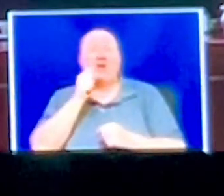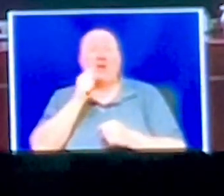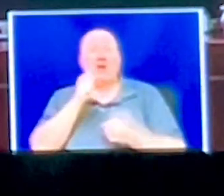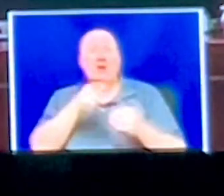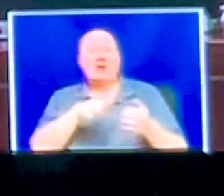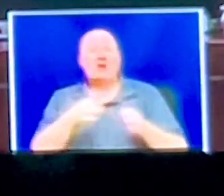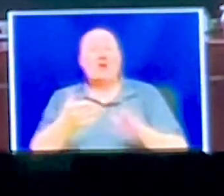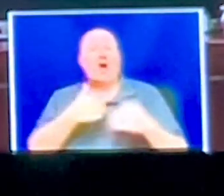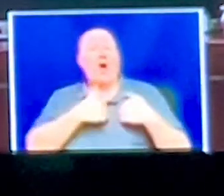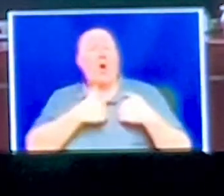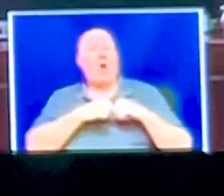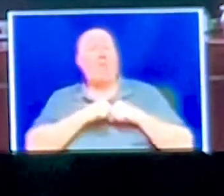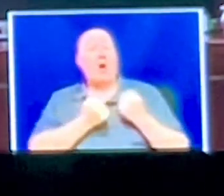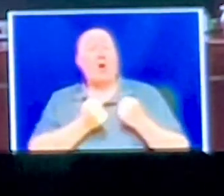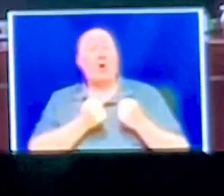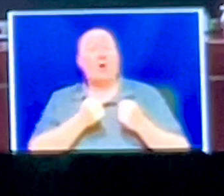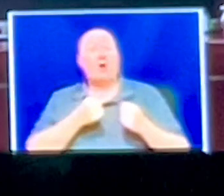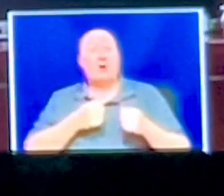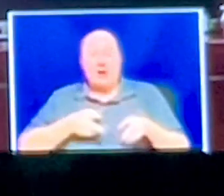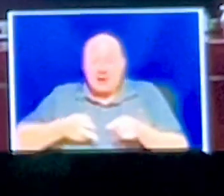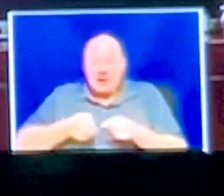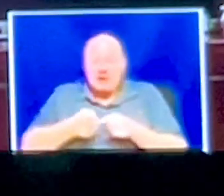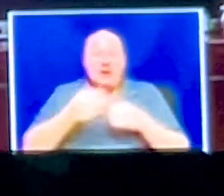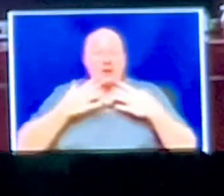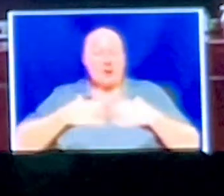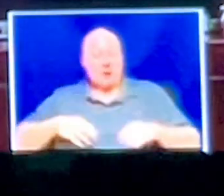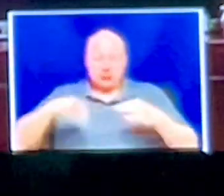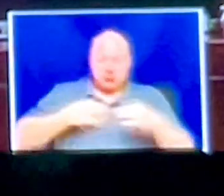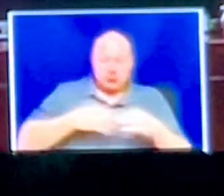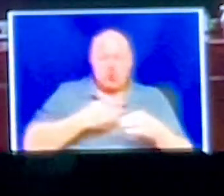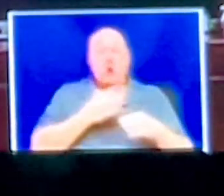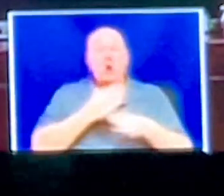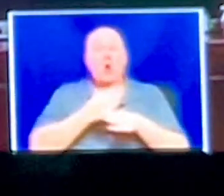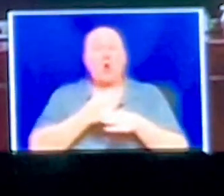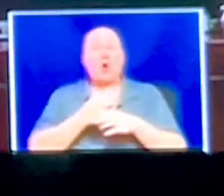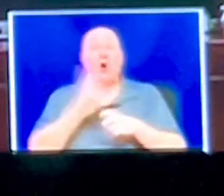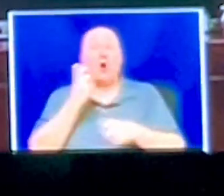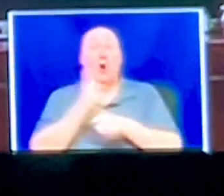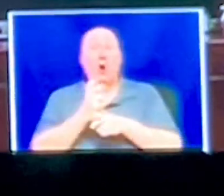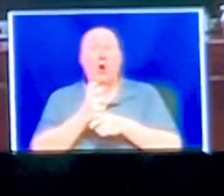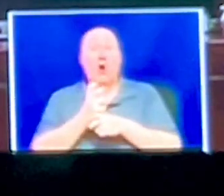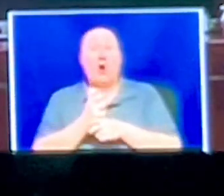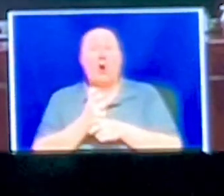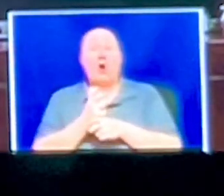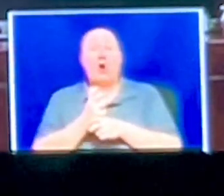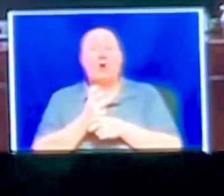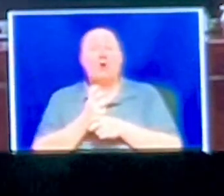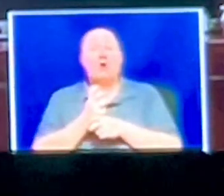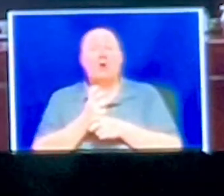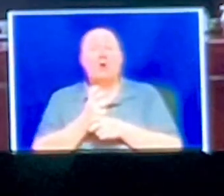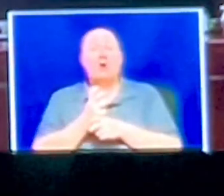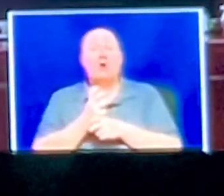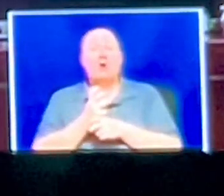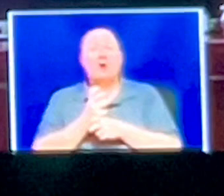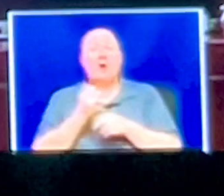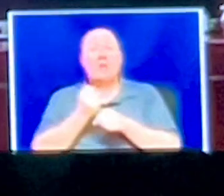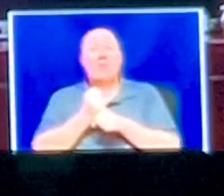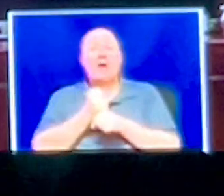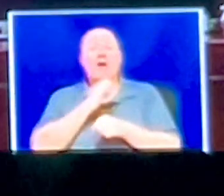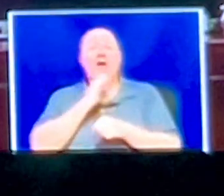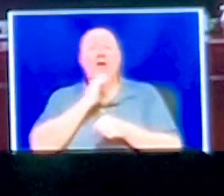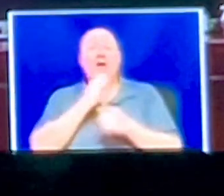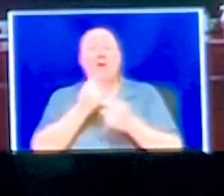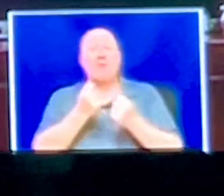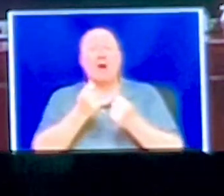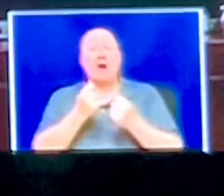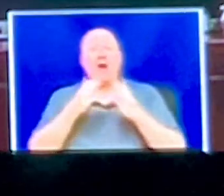heart. He was a tailor, and he had worked very hard, his fingers down to the skin, to make enough money to buy a